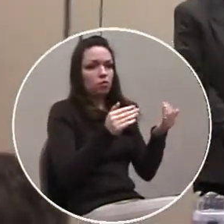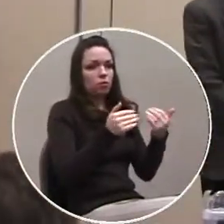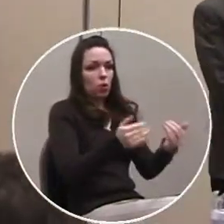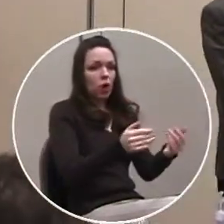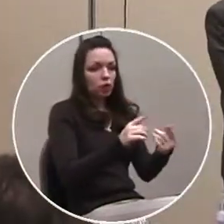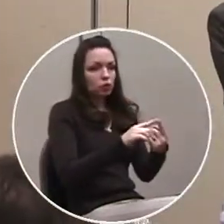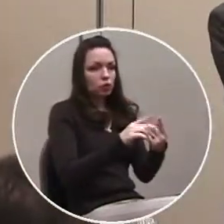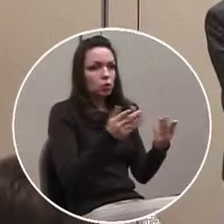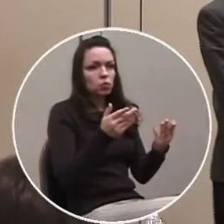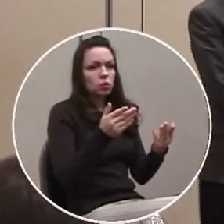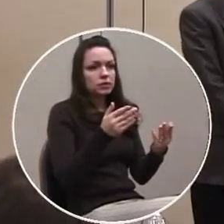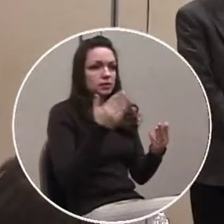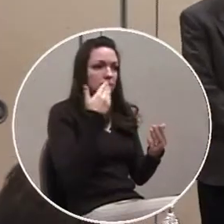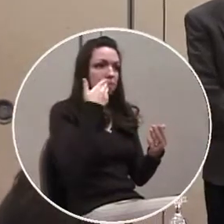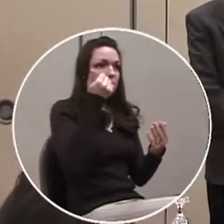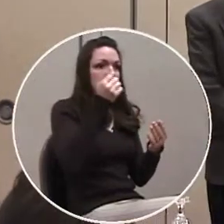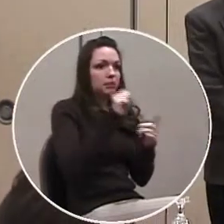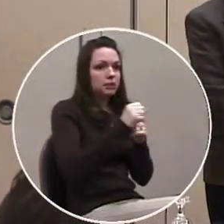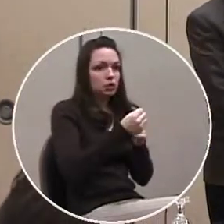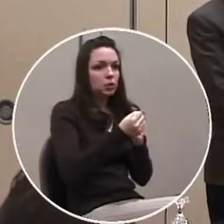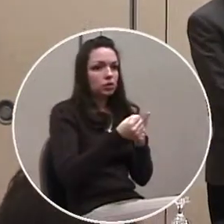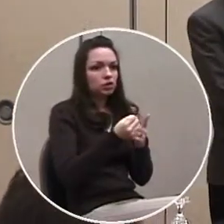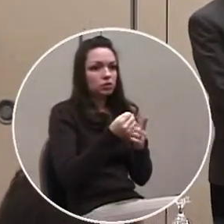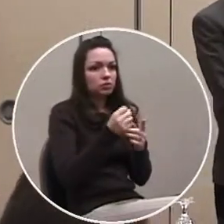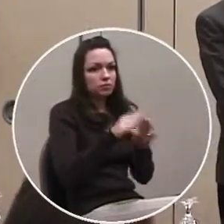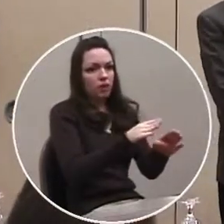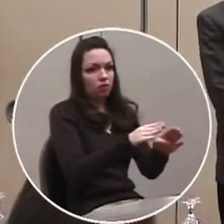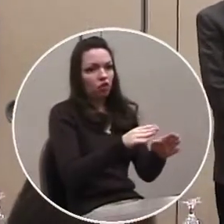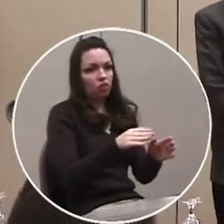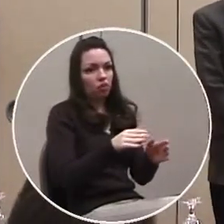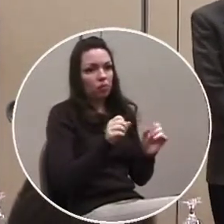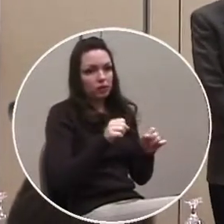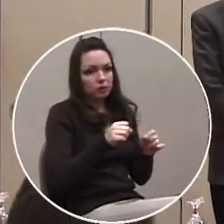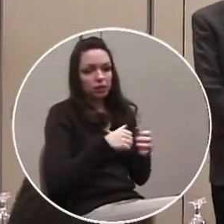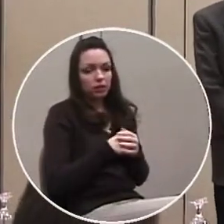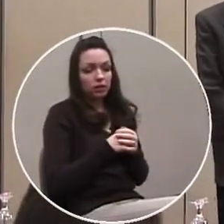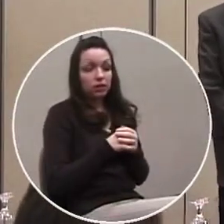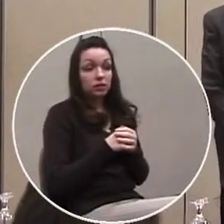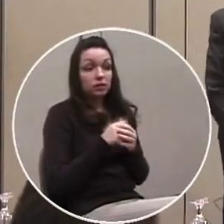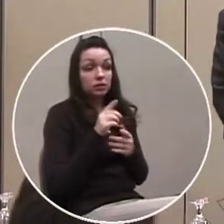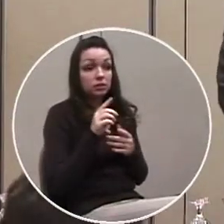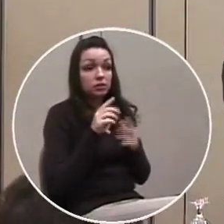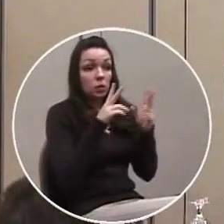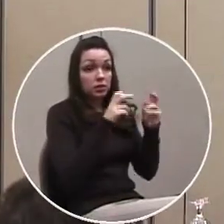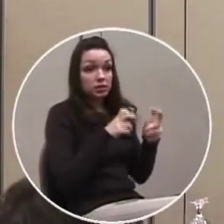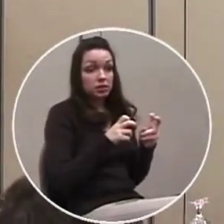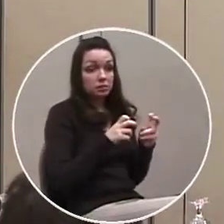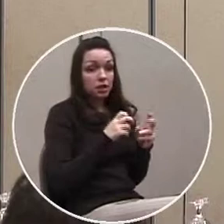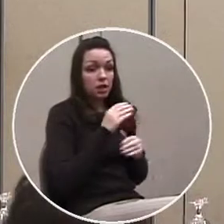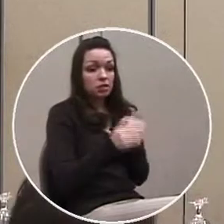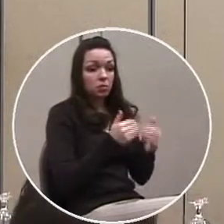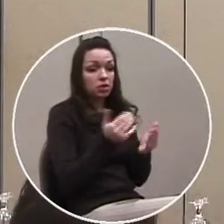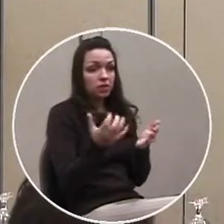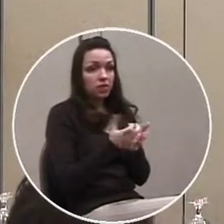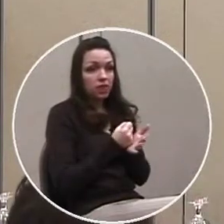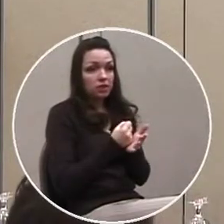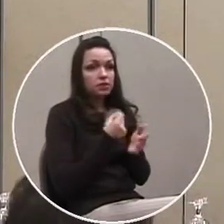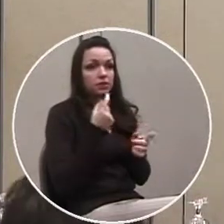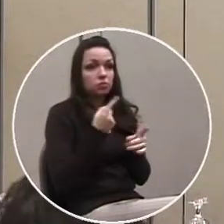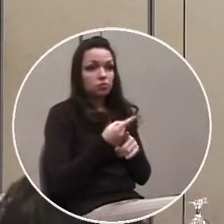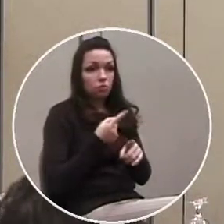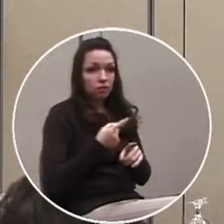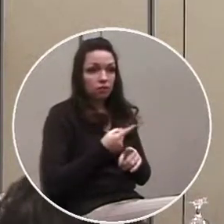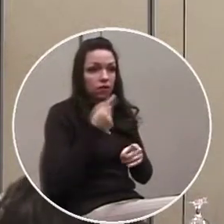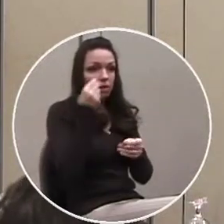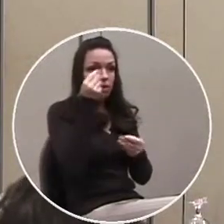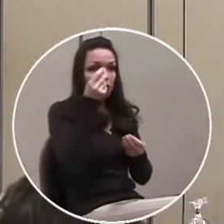like ultimately. Okay. So in assessment, we go back to assessment as the process of collecting relevant information to help